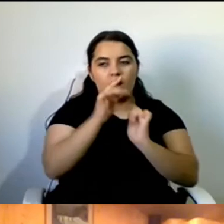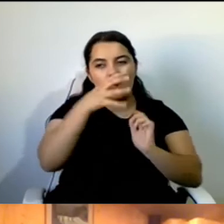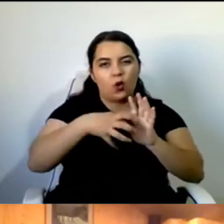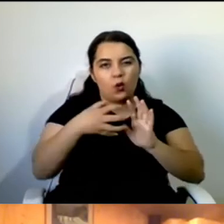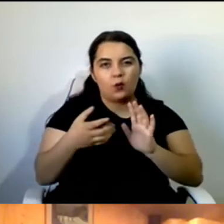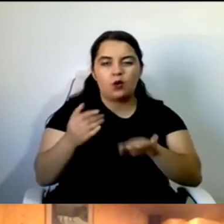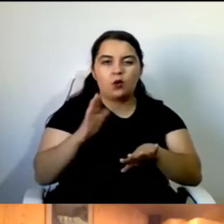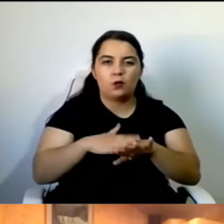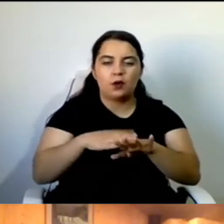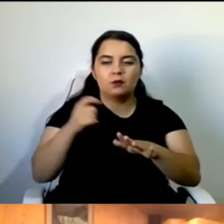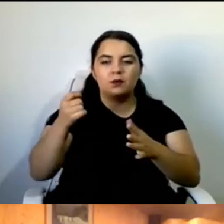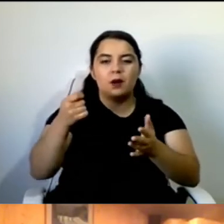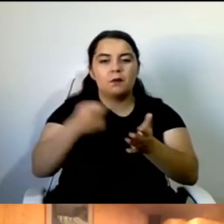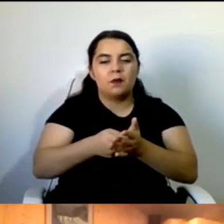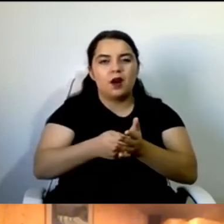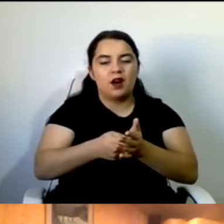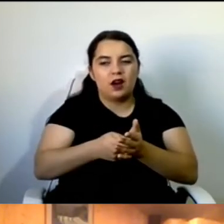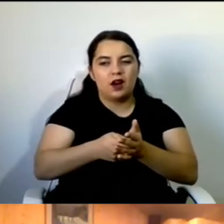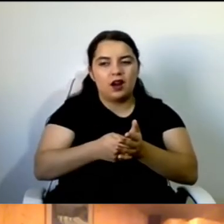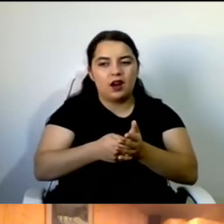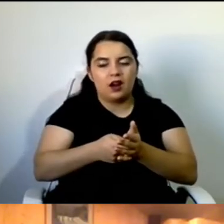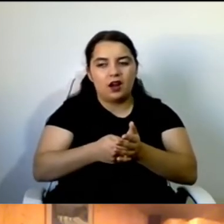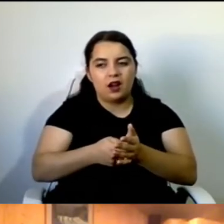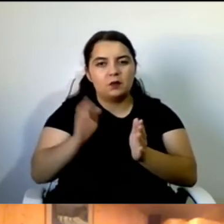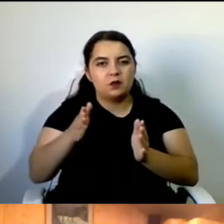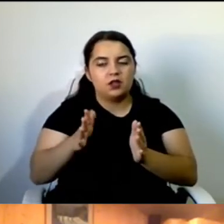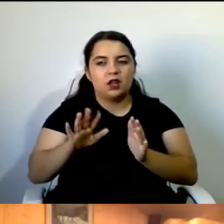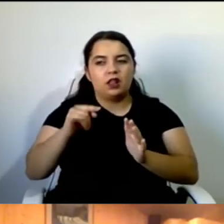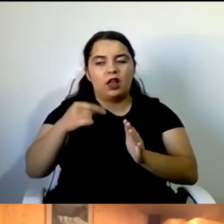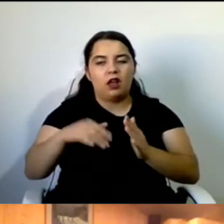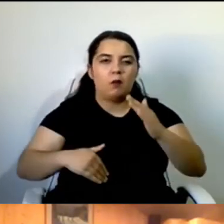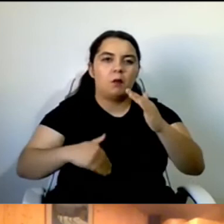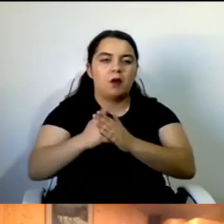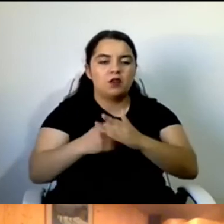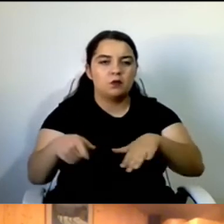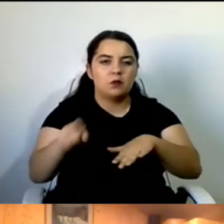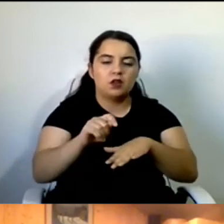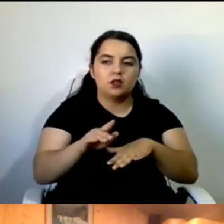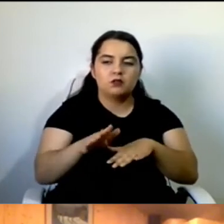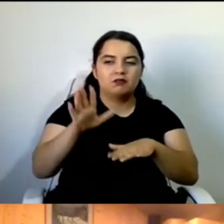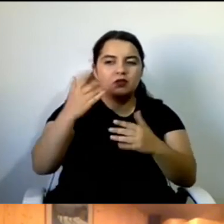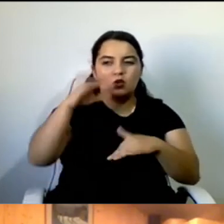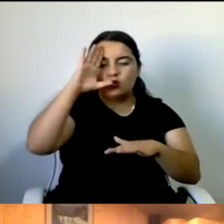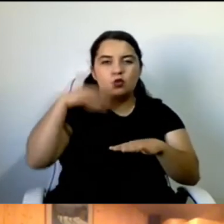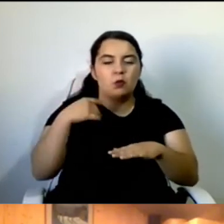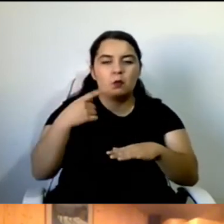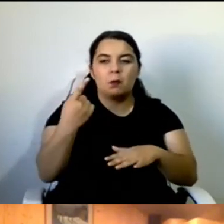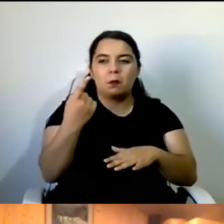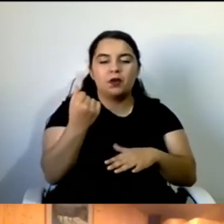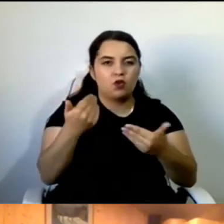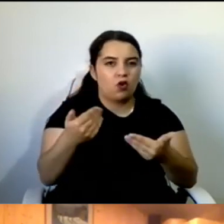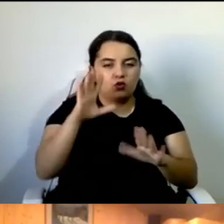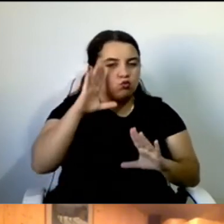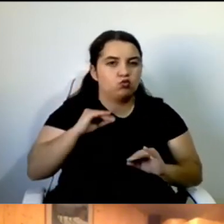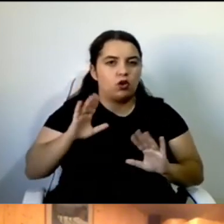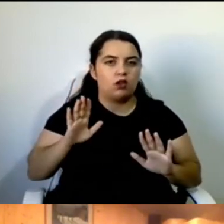month, but I'm not sure what that price is right now. I don't know if you would know those. It depends on what municipality you